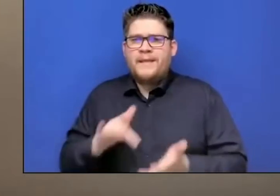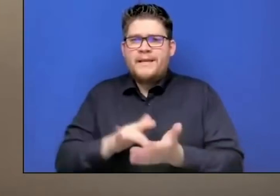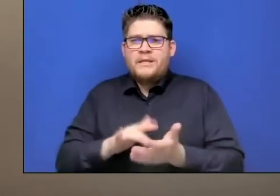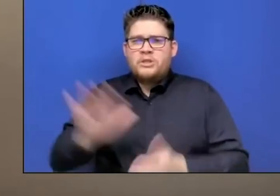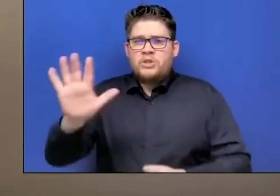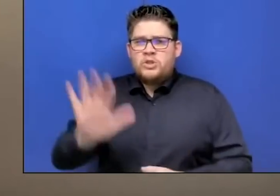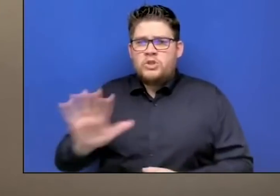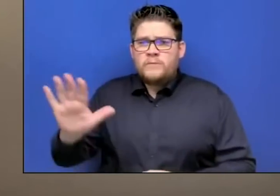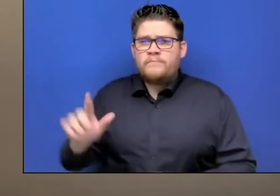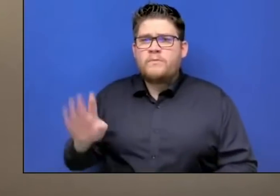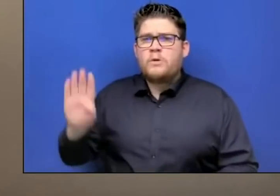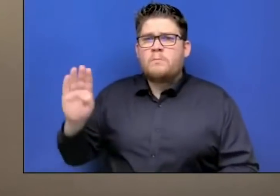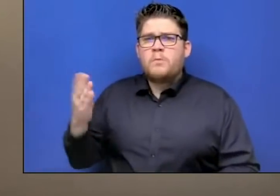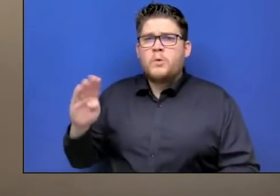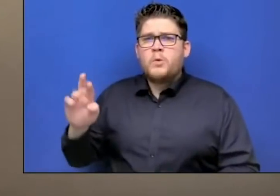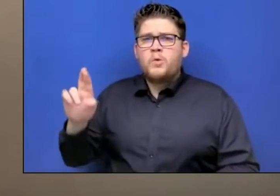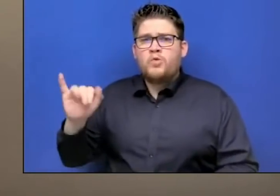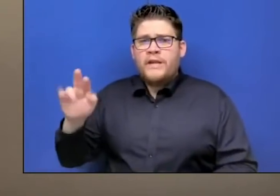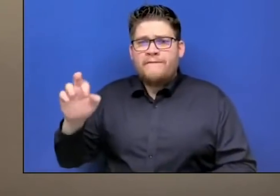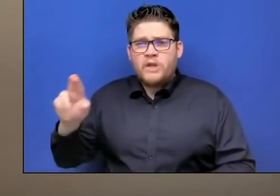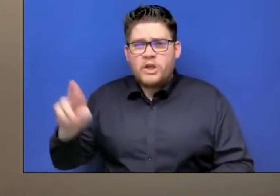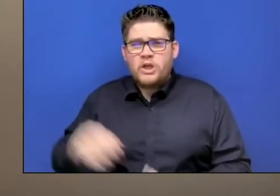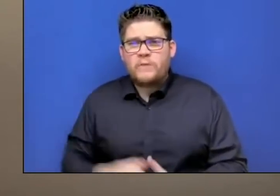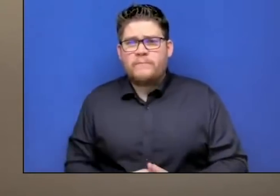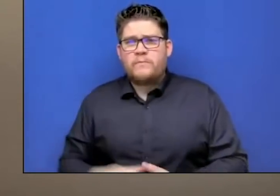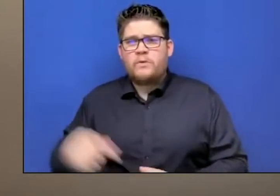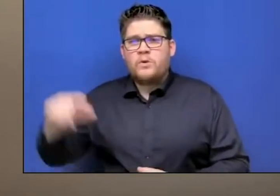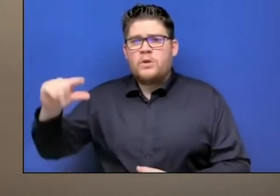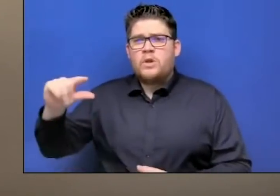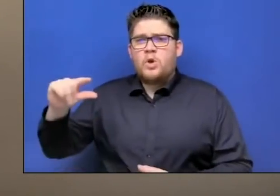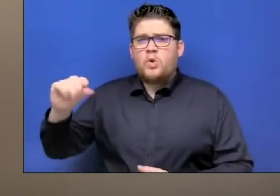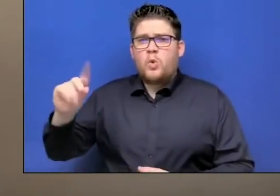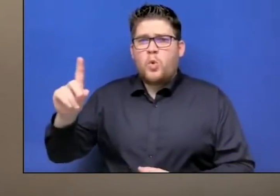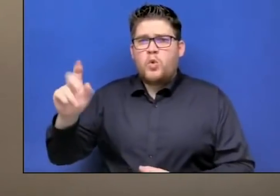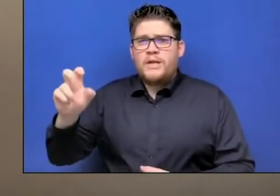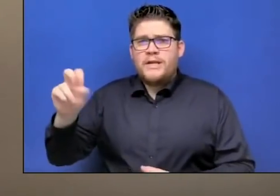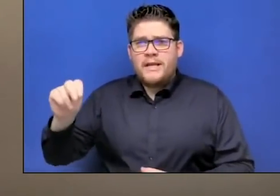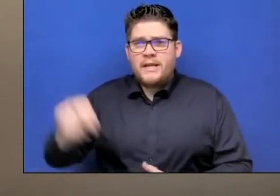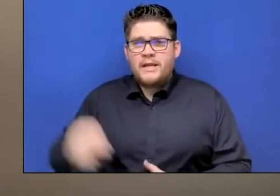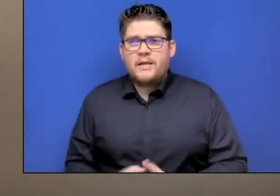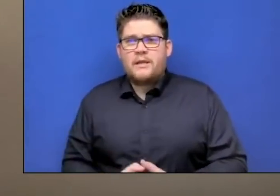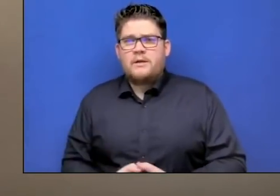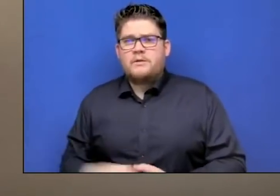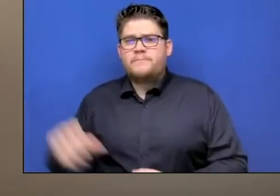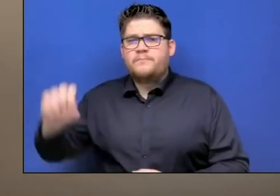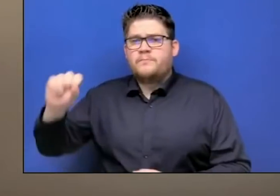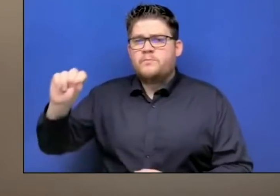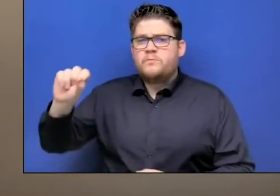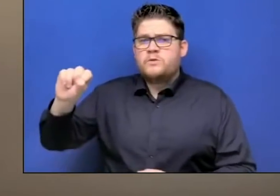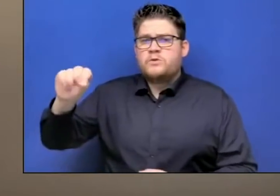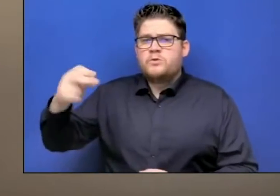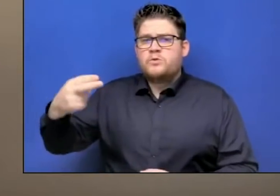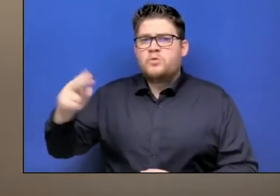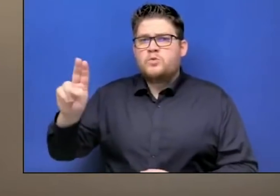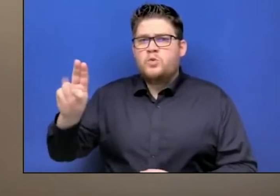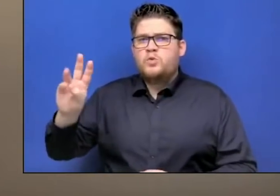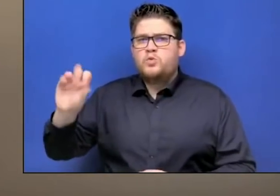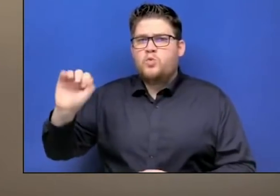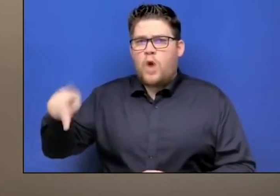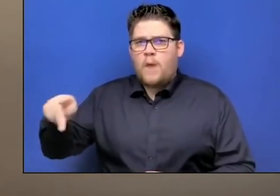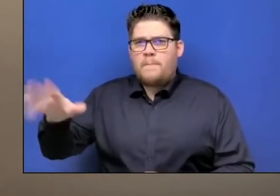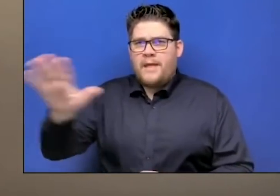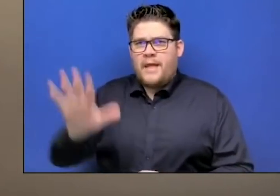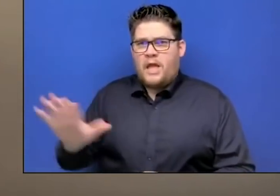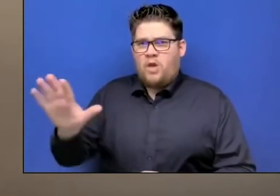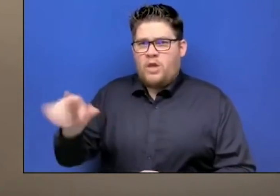Shuswap area that are going to see a transition from freezing levels that are low to high and with a good amount of rain as